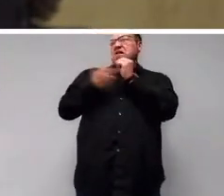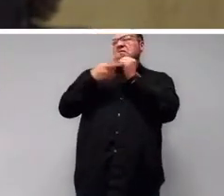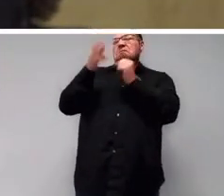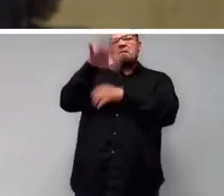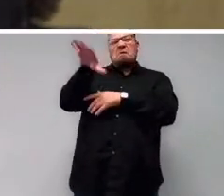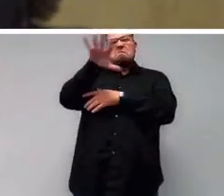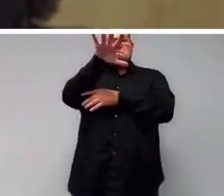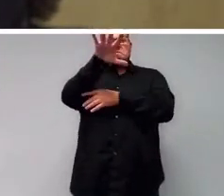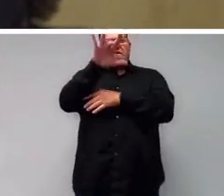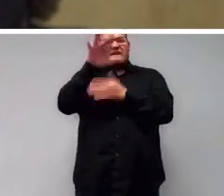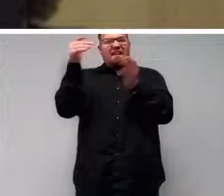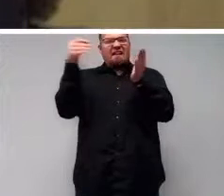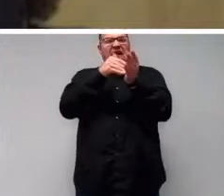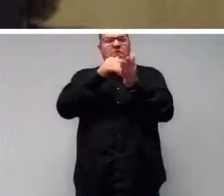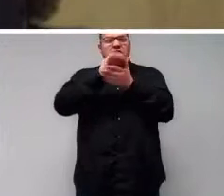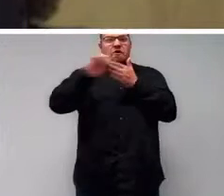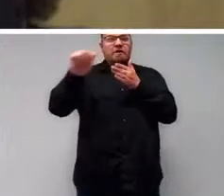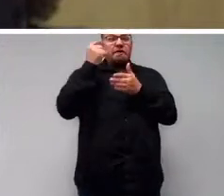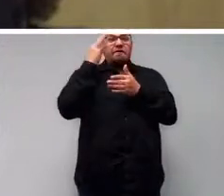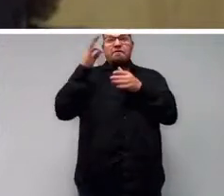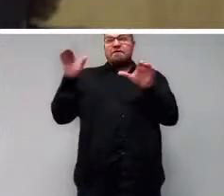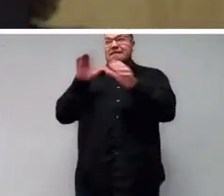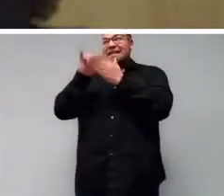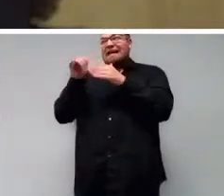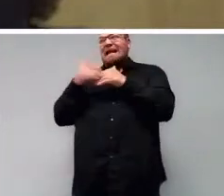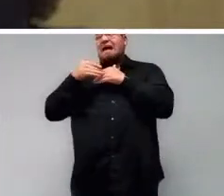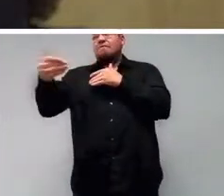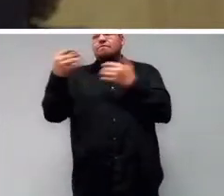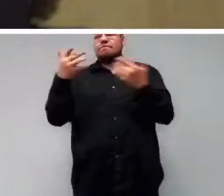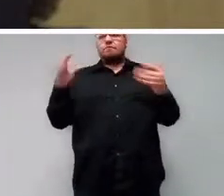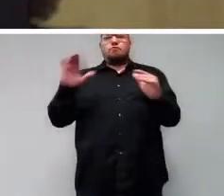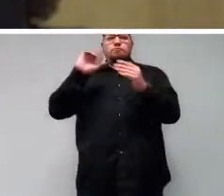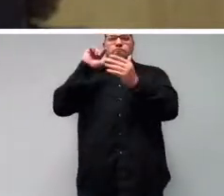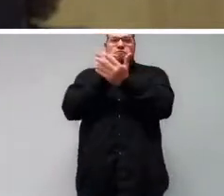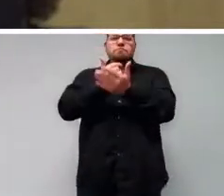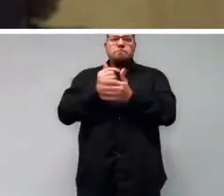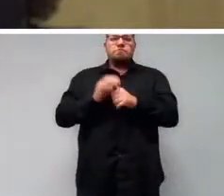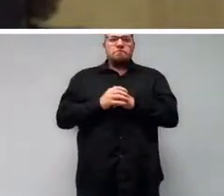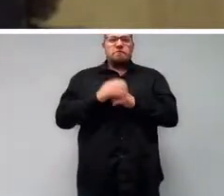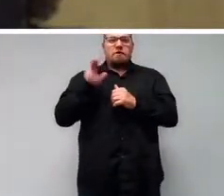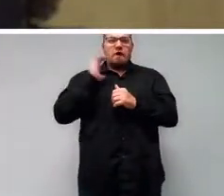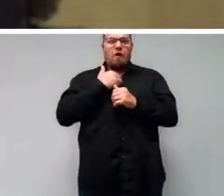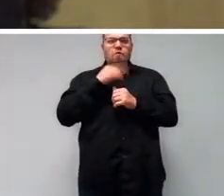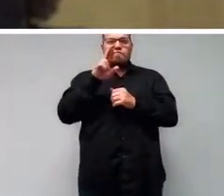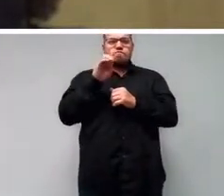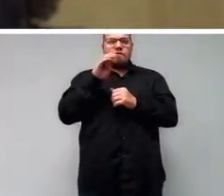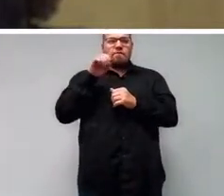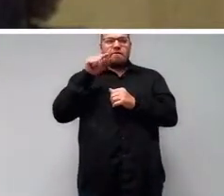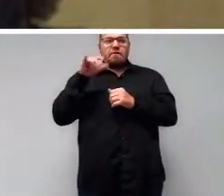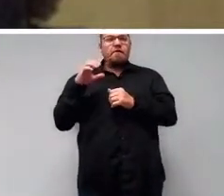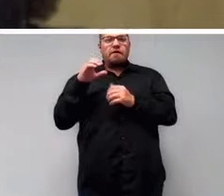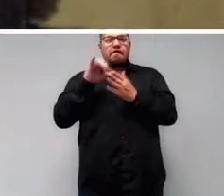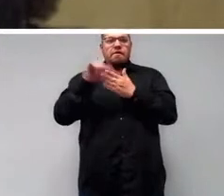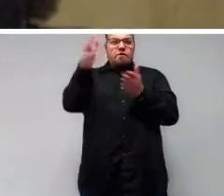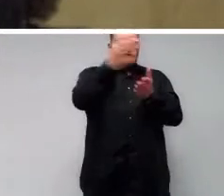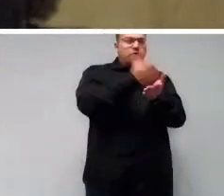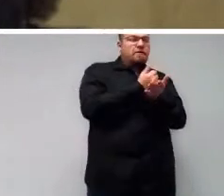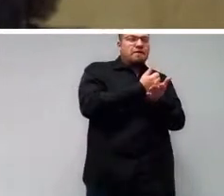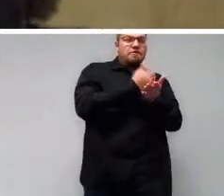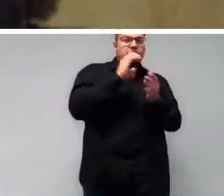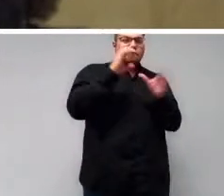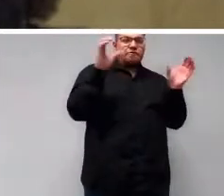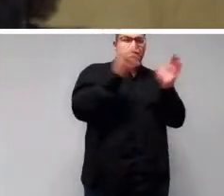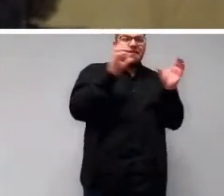$25,000 if she were to do that after she graduated. Our auto body students are earning ICAR certifications. If